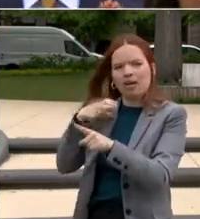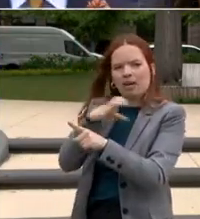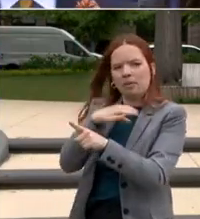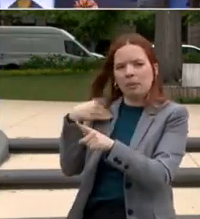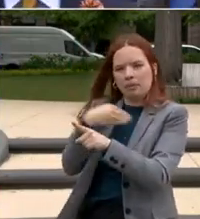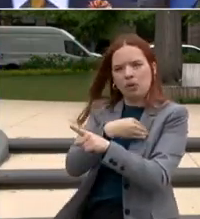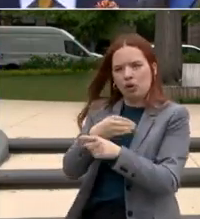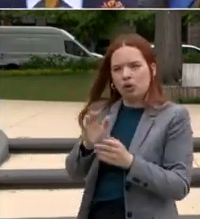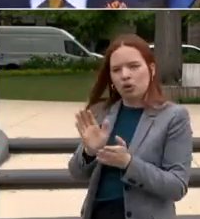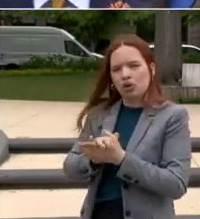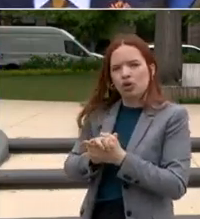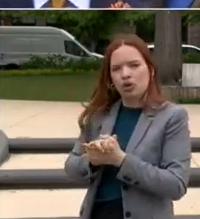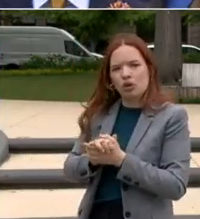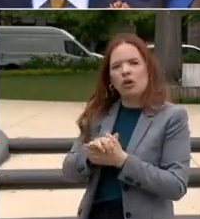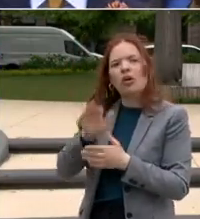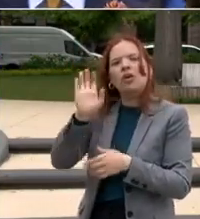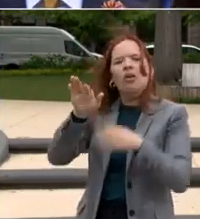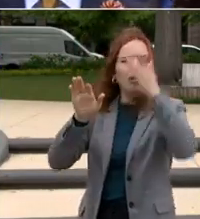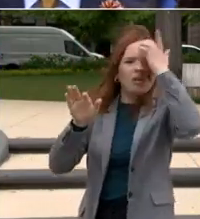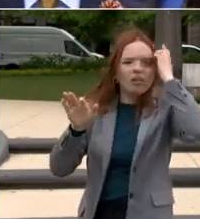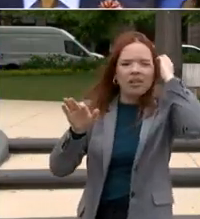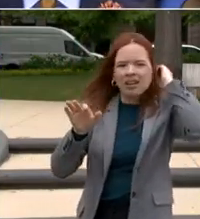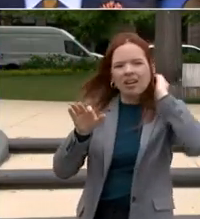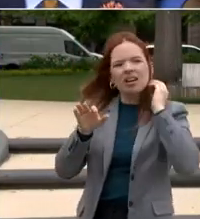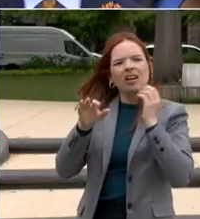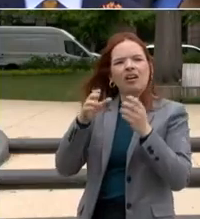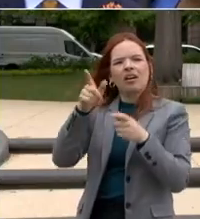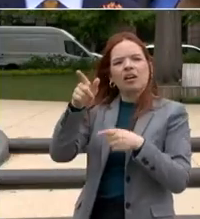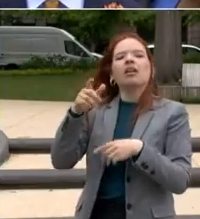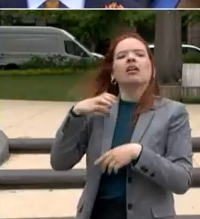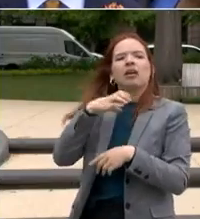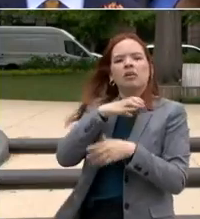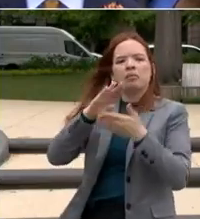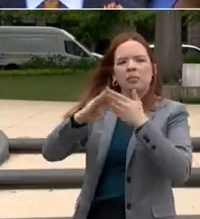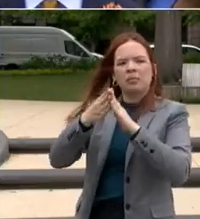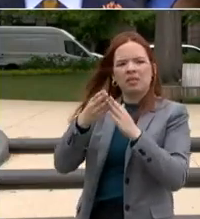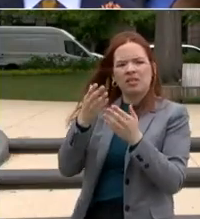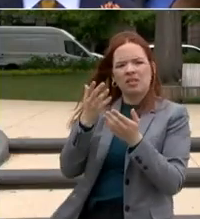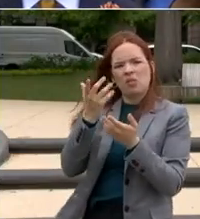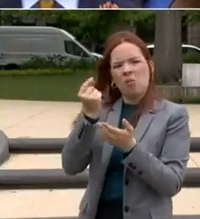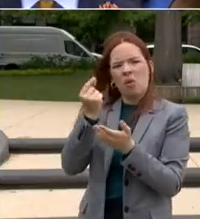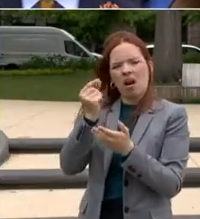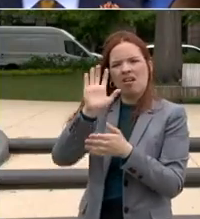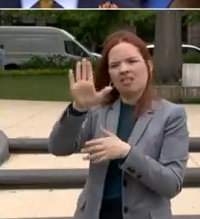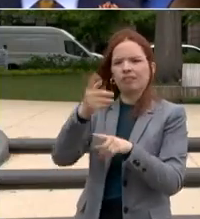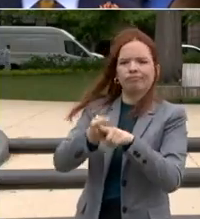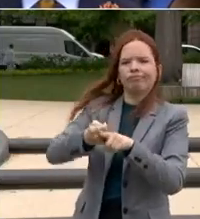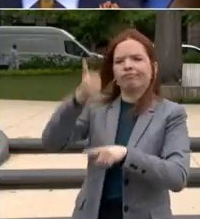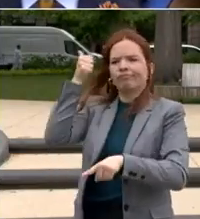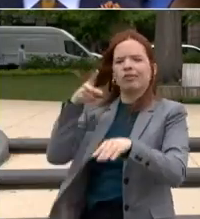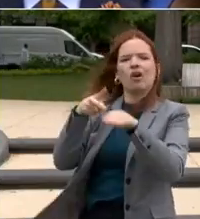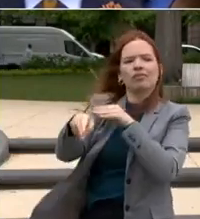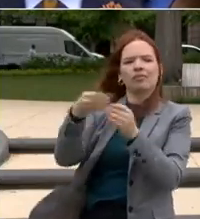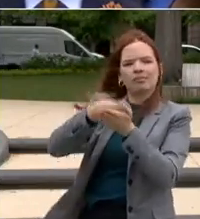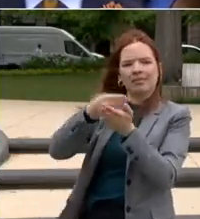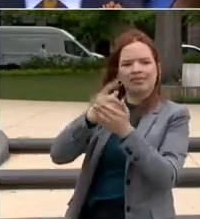What has been the conversation with your council colleagues who took money away from the Transitway? And if we are to fund the Transitway, where would